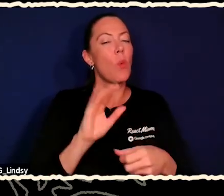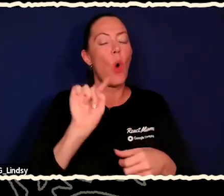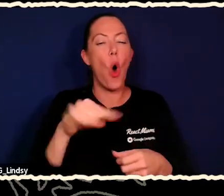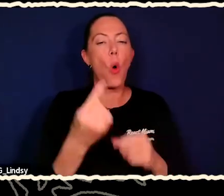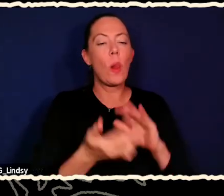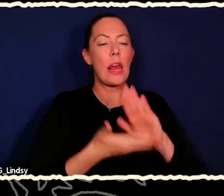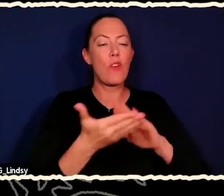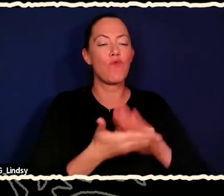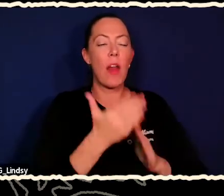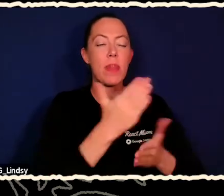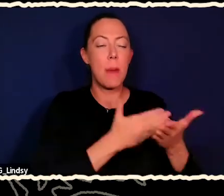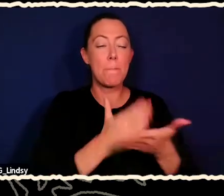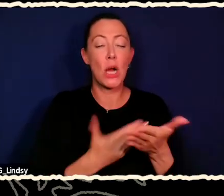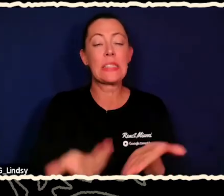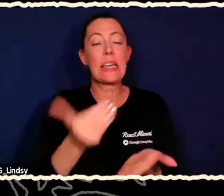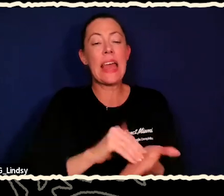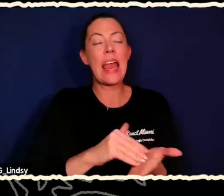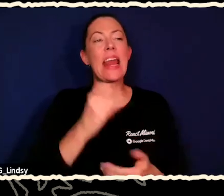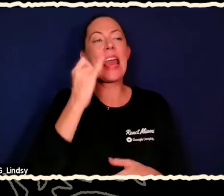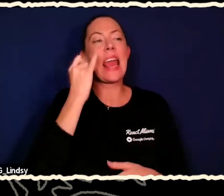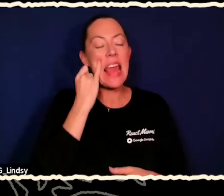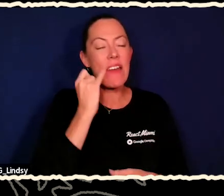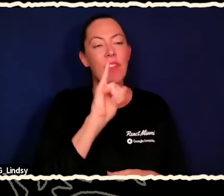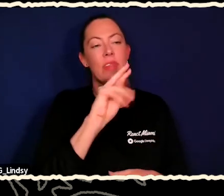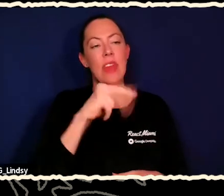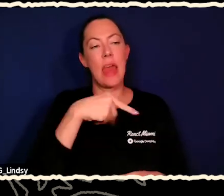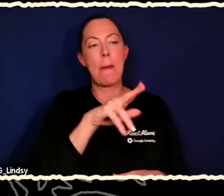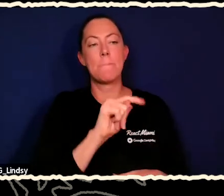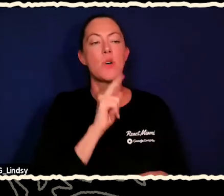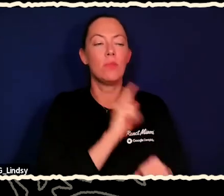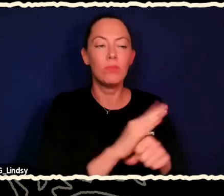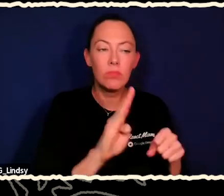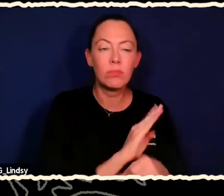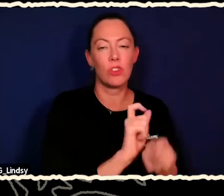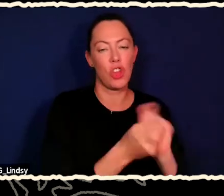components if the inputs actually changed.